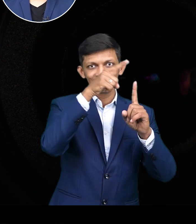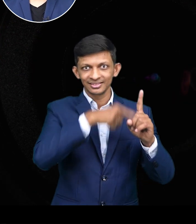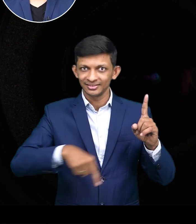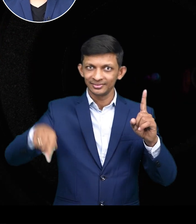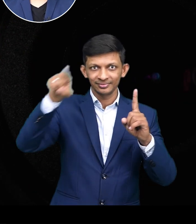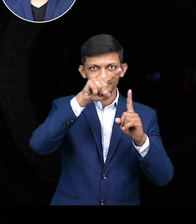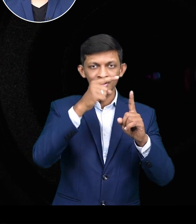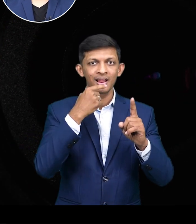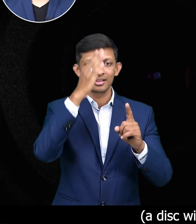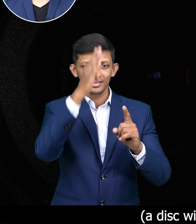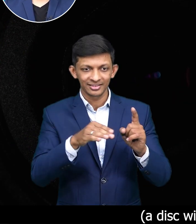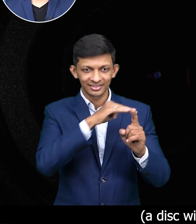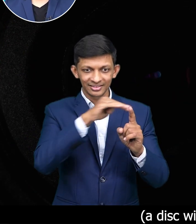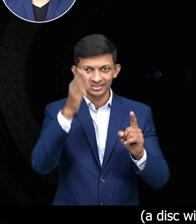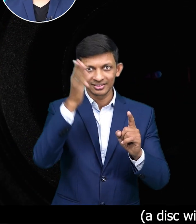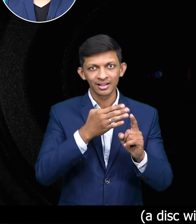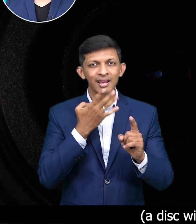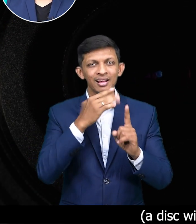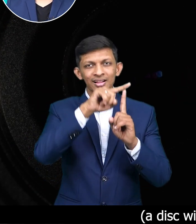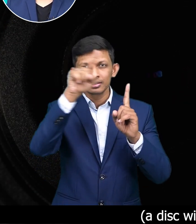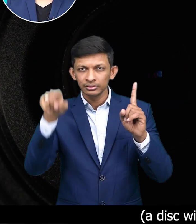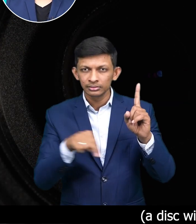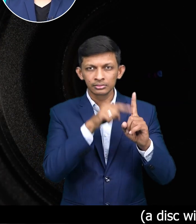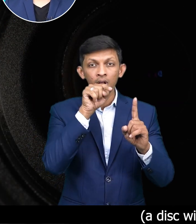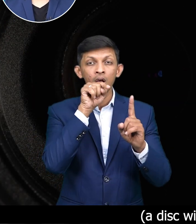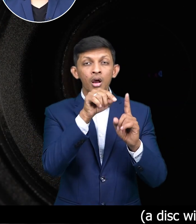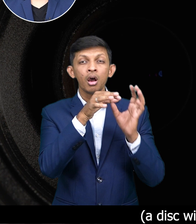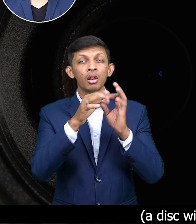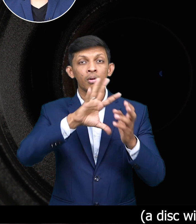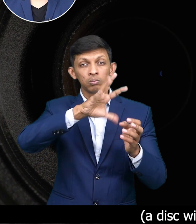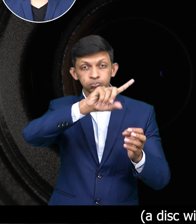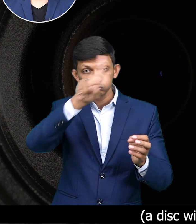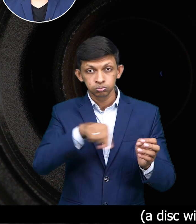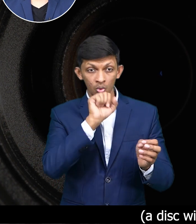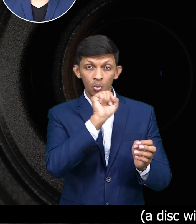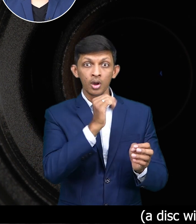Newton's disk. A disk with segments in rainbow colors.